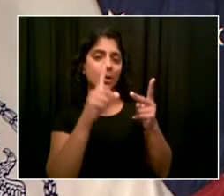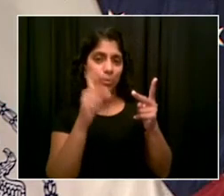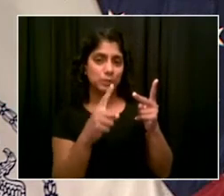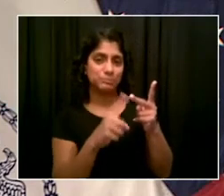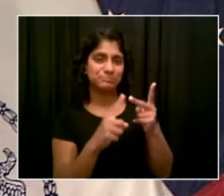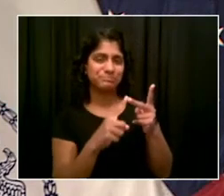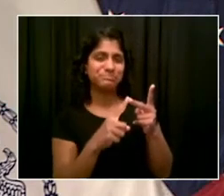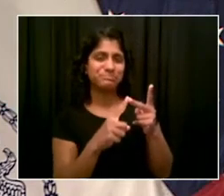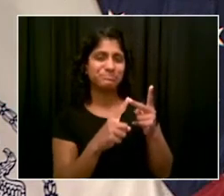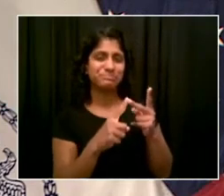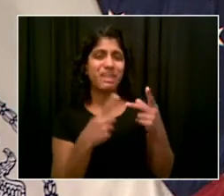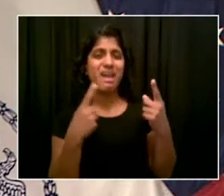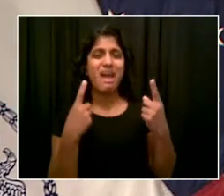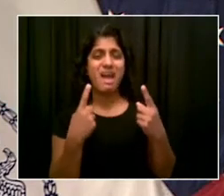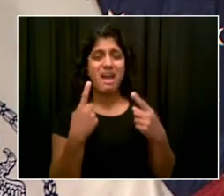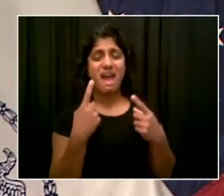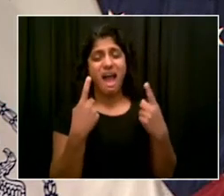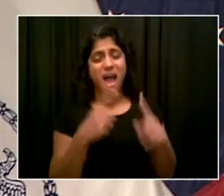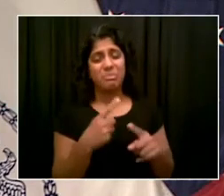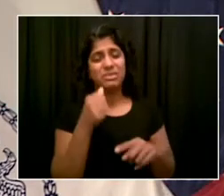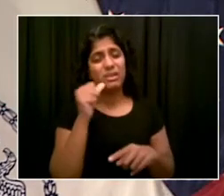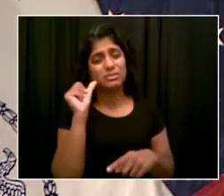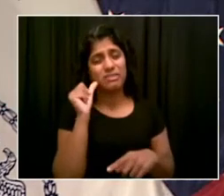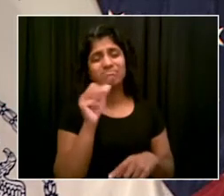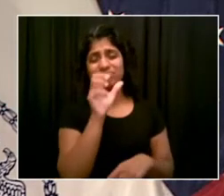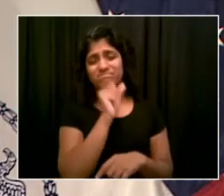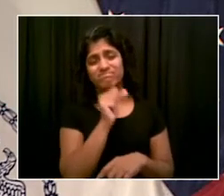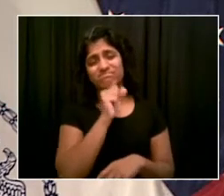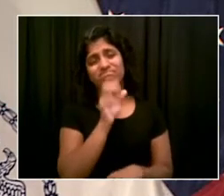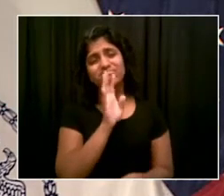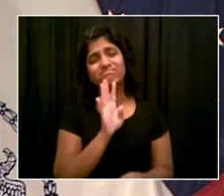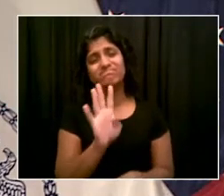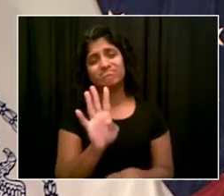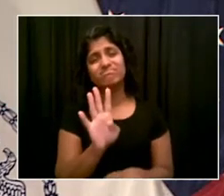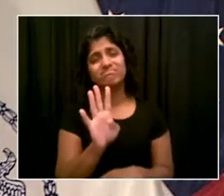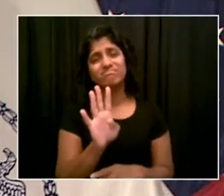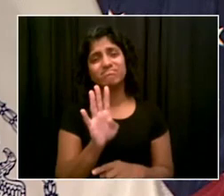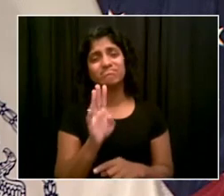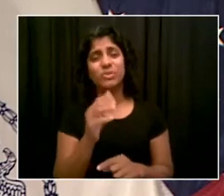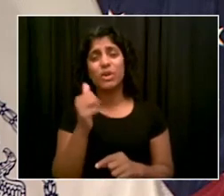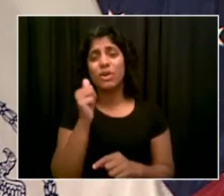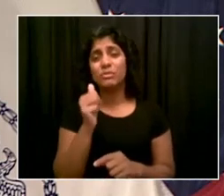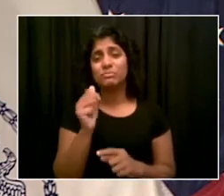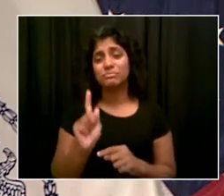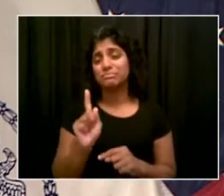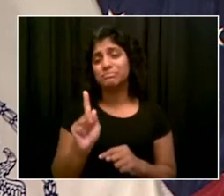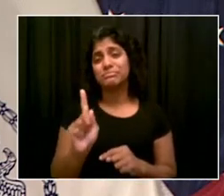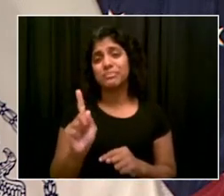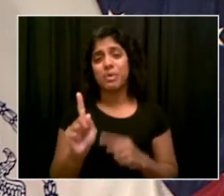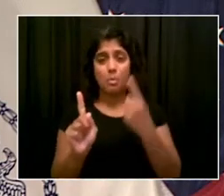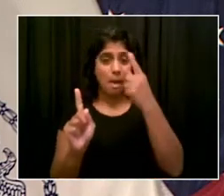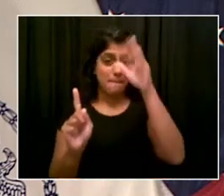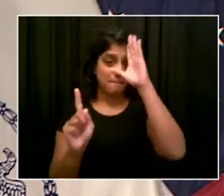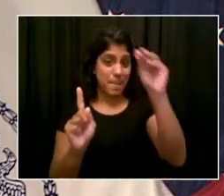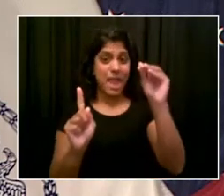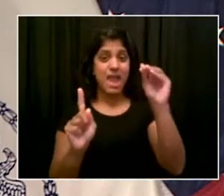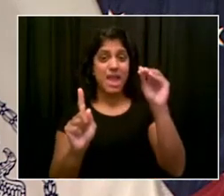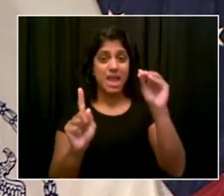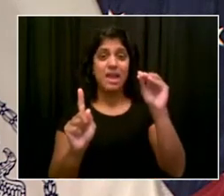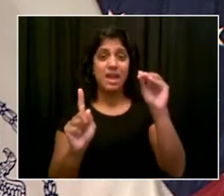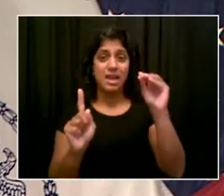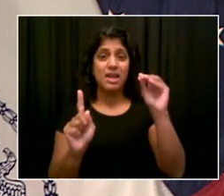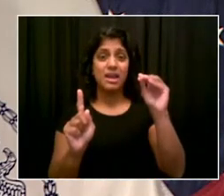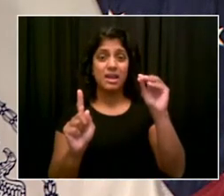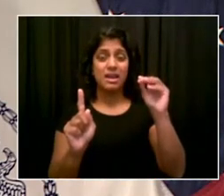NYPD said they were cracking down on dirt bikes and ATVs, and in the council there is a proposal to increase fines.